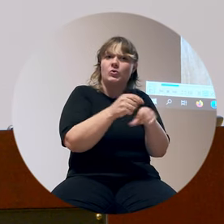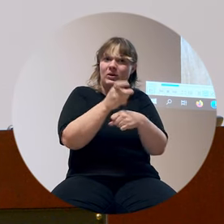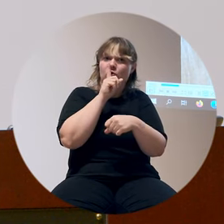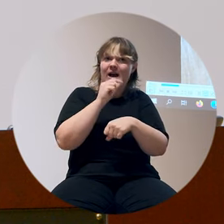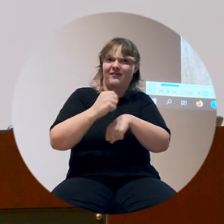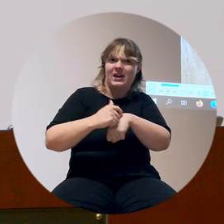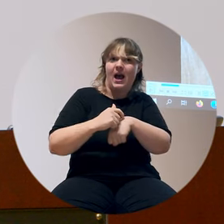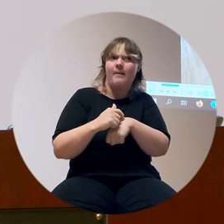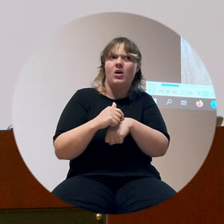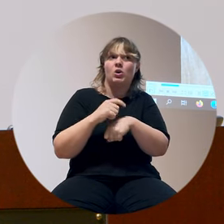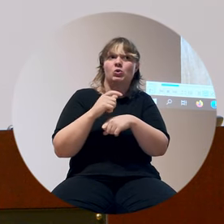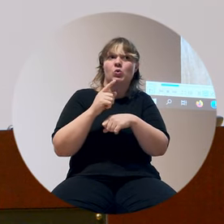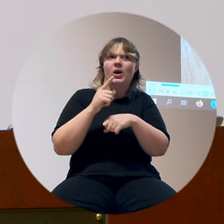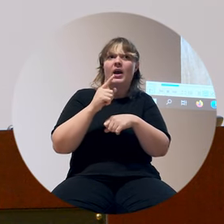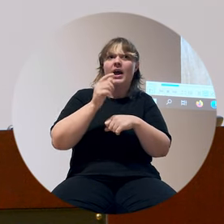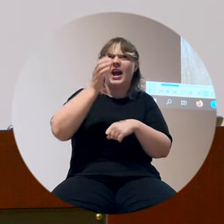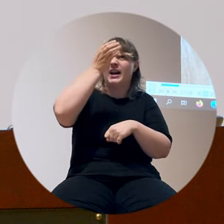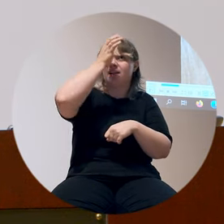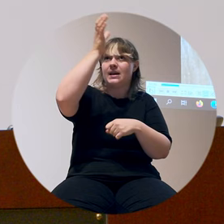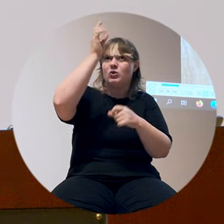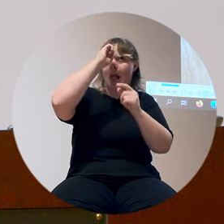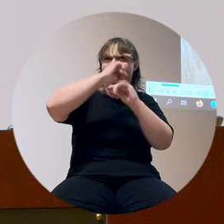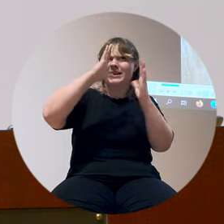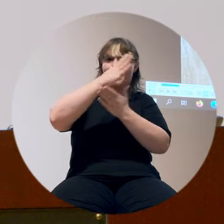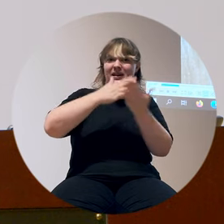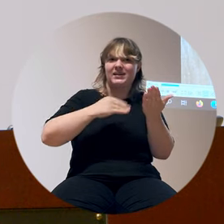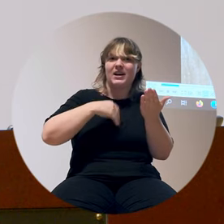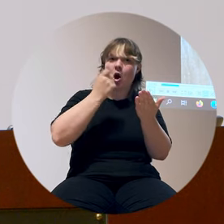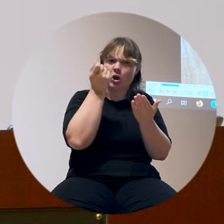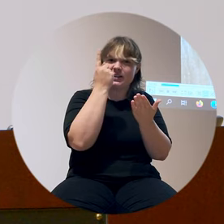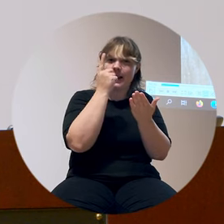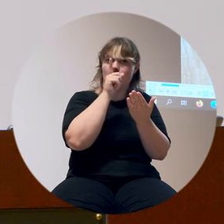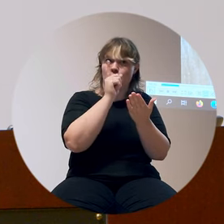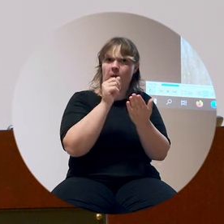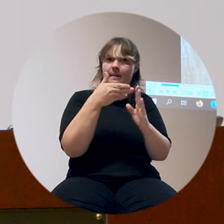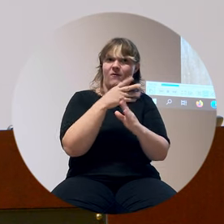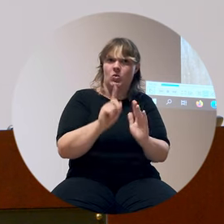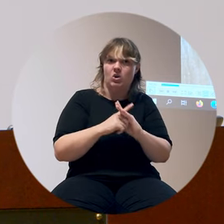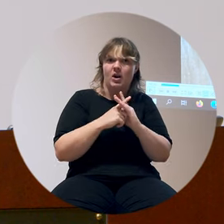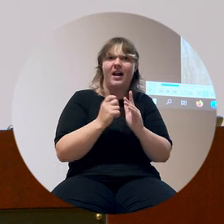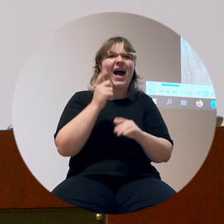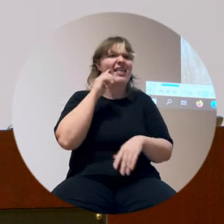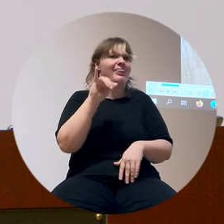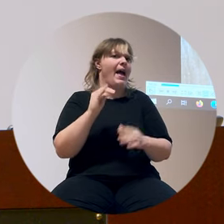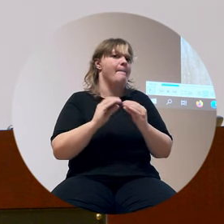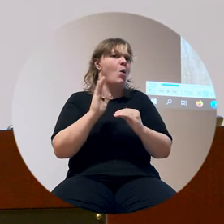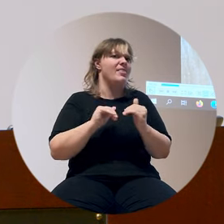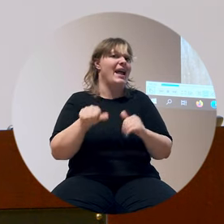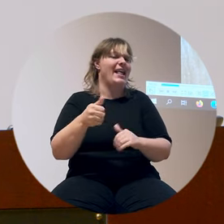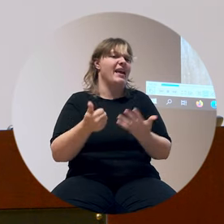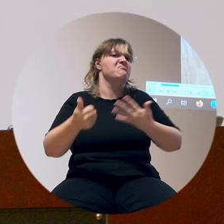to conceptualize a piece and understand it. So I think that more than anything